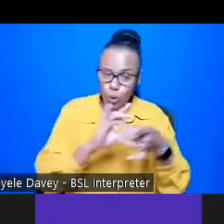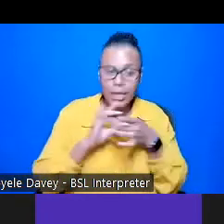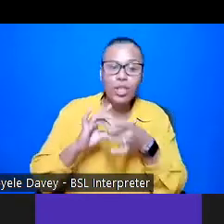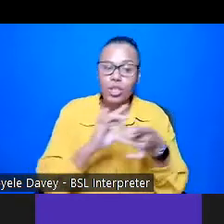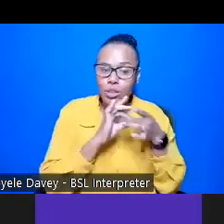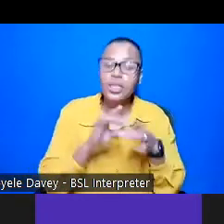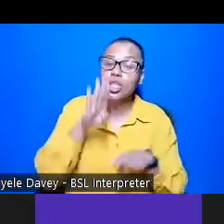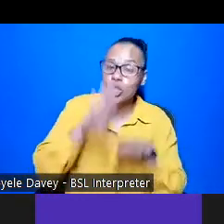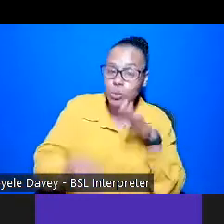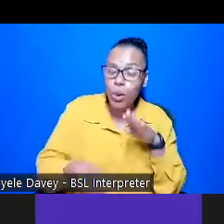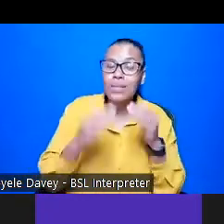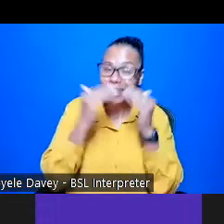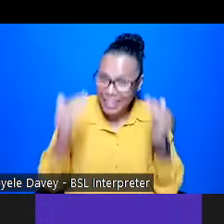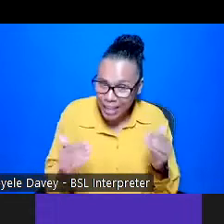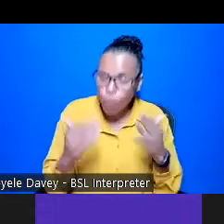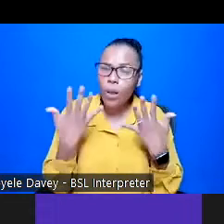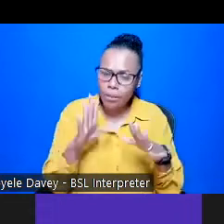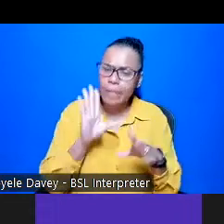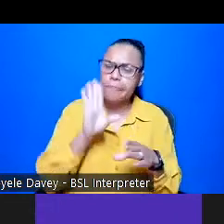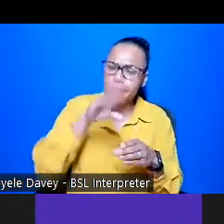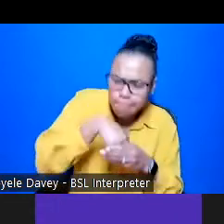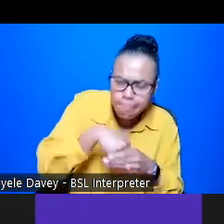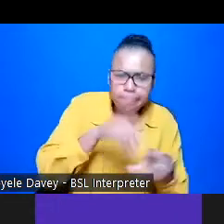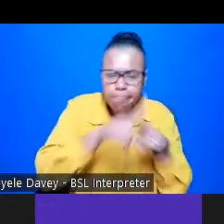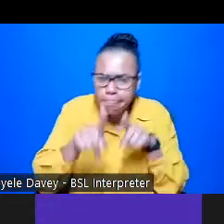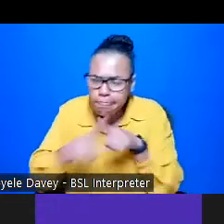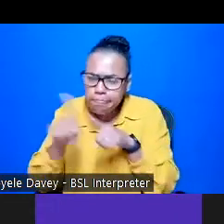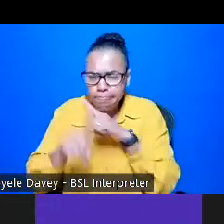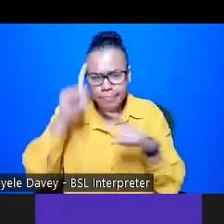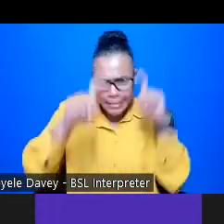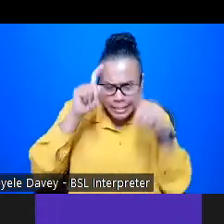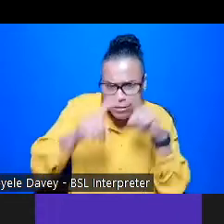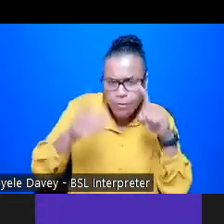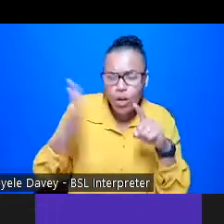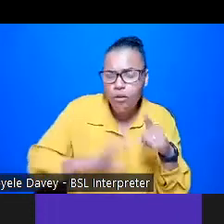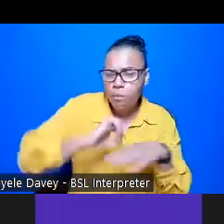Sporting Equals also took part in various initiatives organised by the founders of South